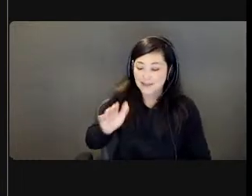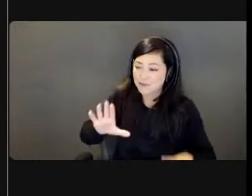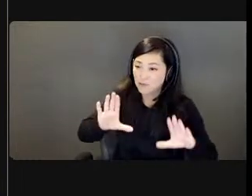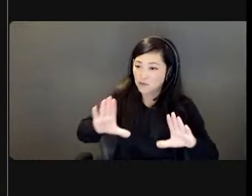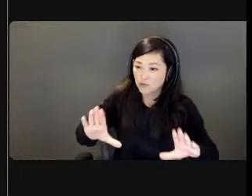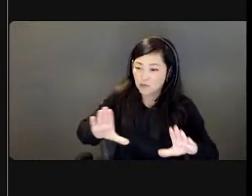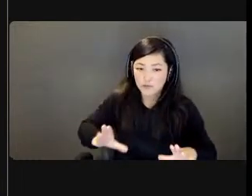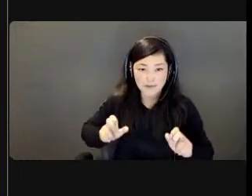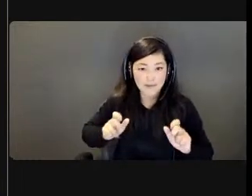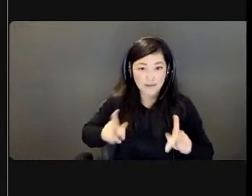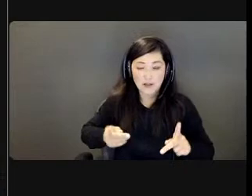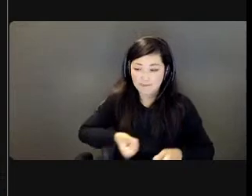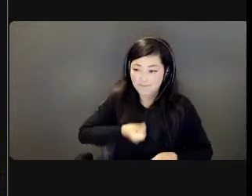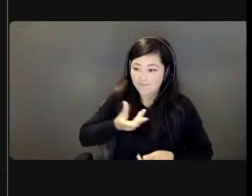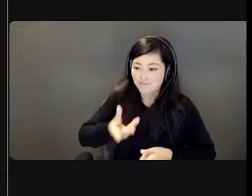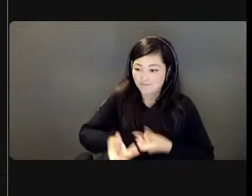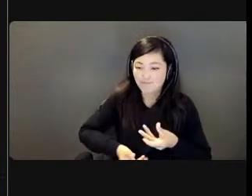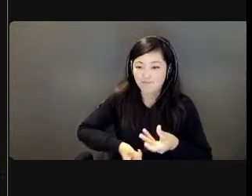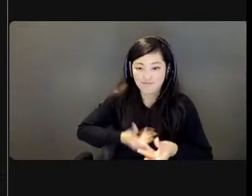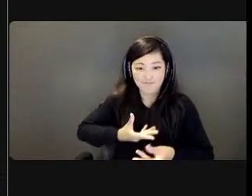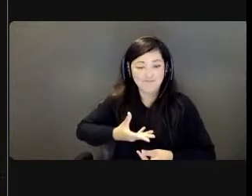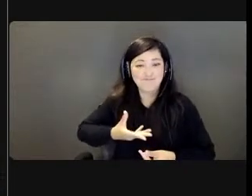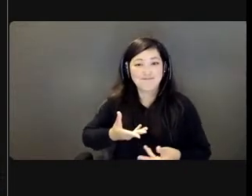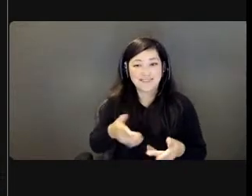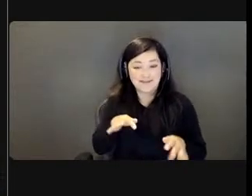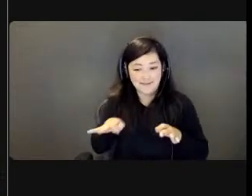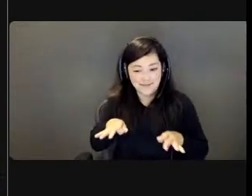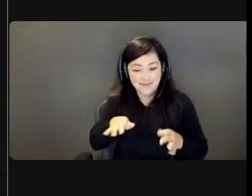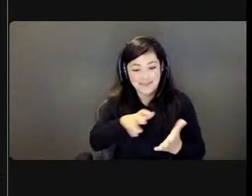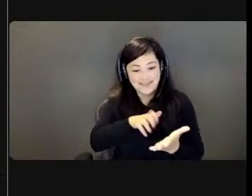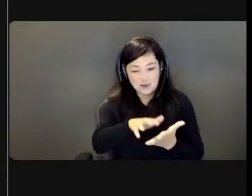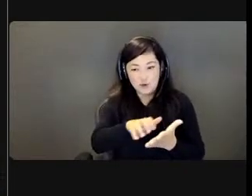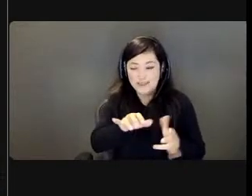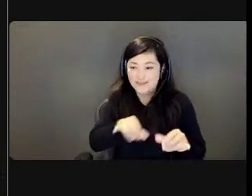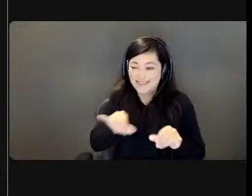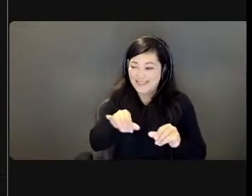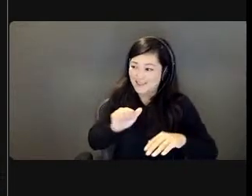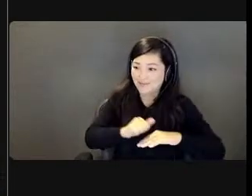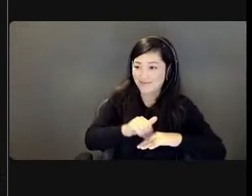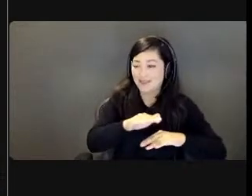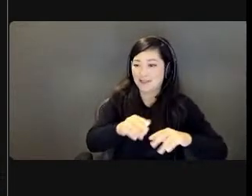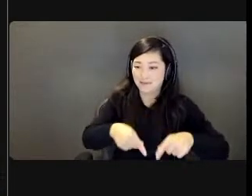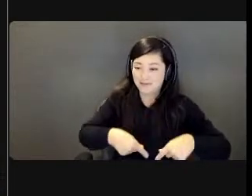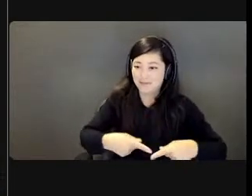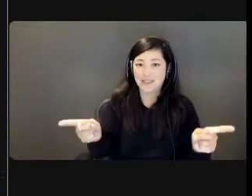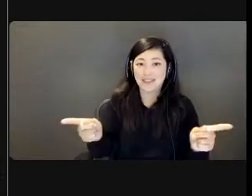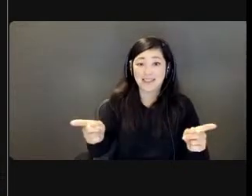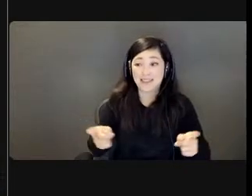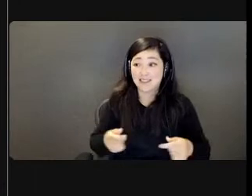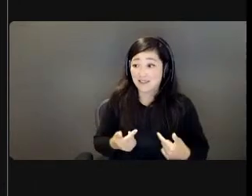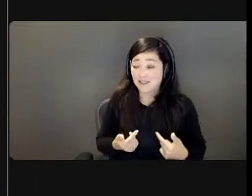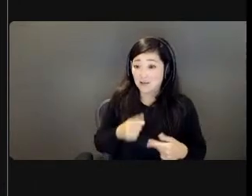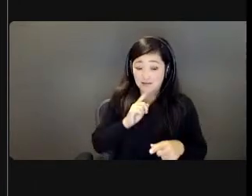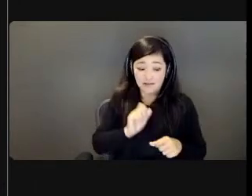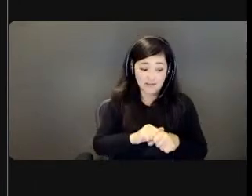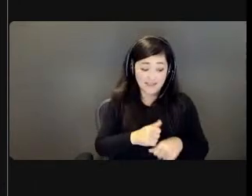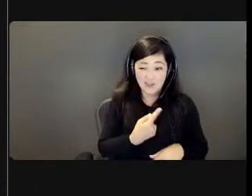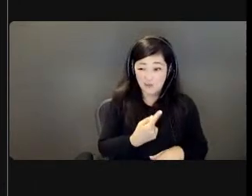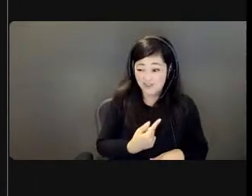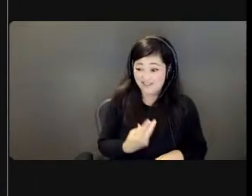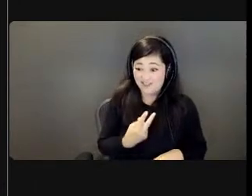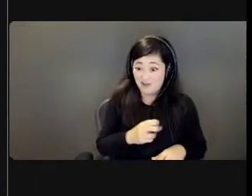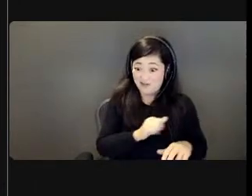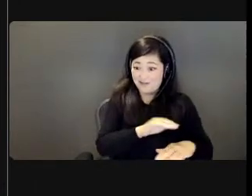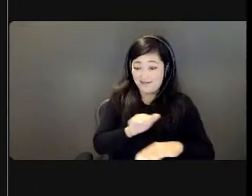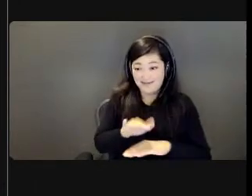able to verbally tell you about this draft standard being out. We're one of 2 out of the gate, which many more to come